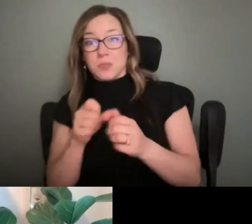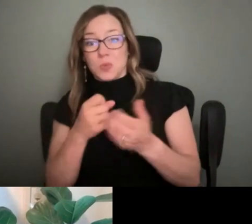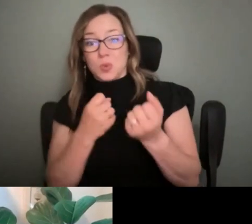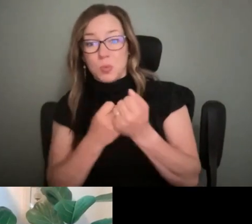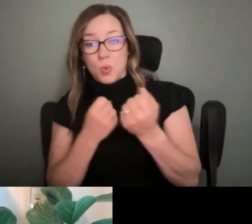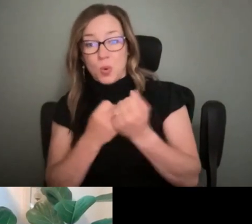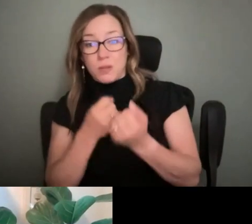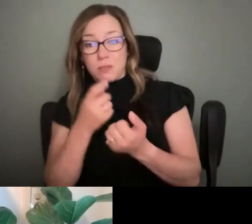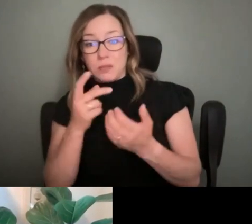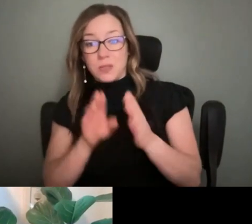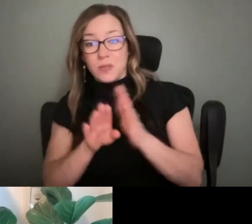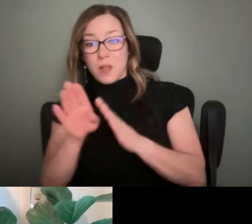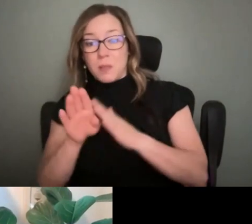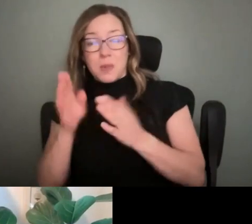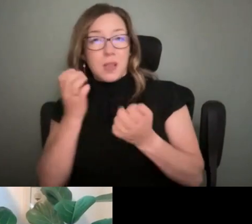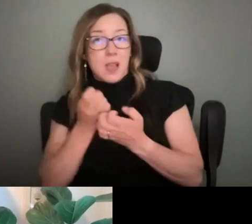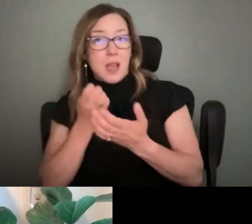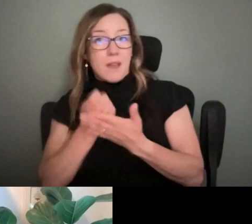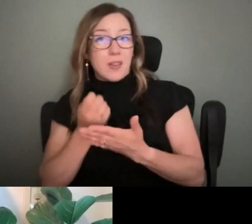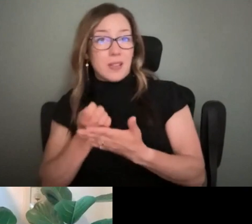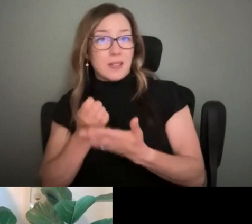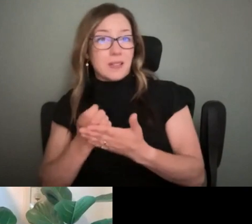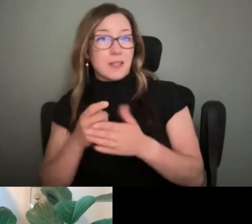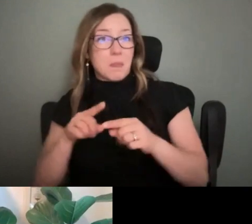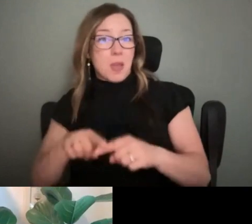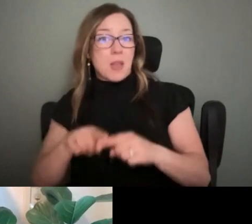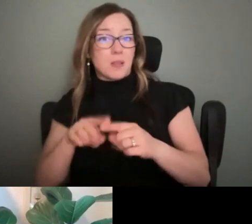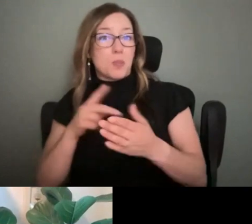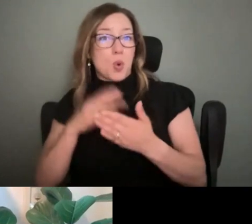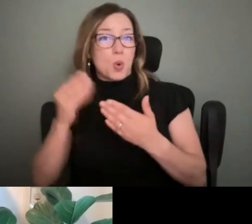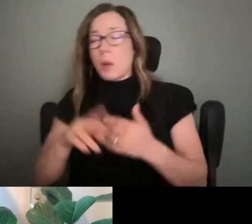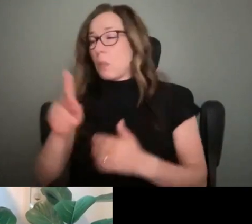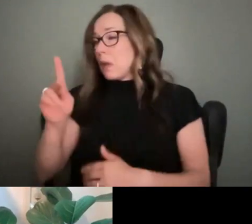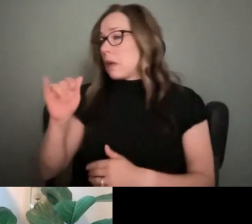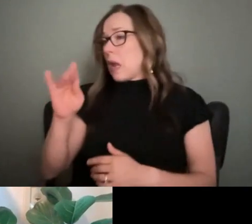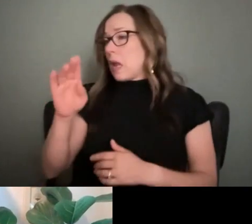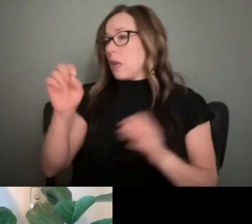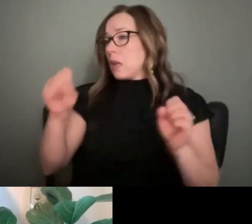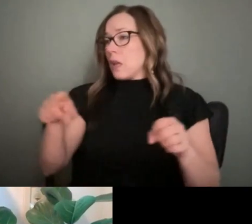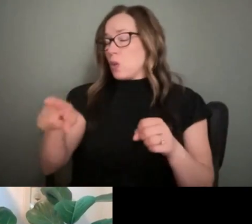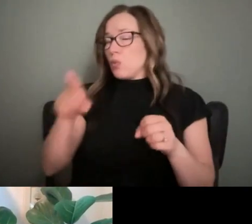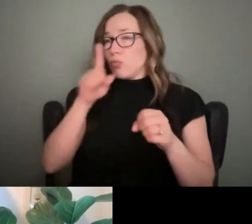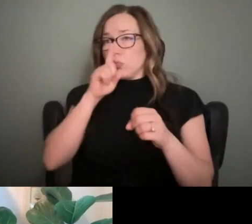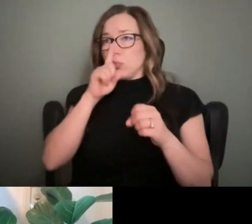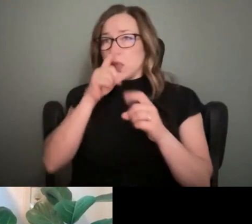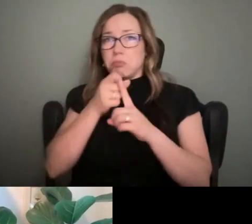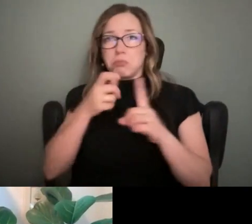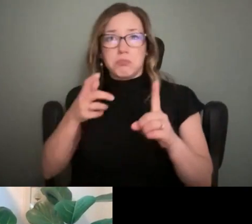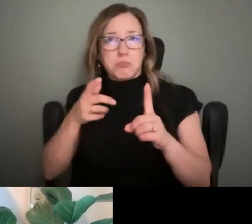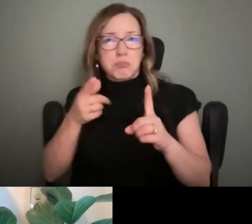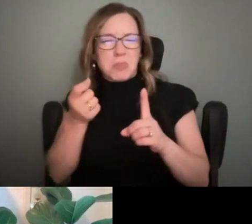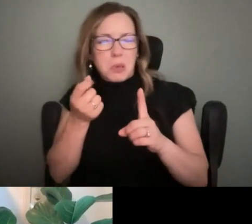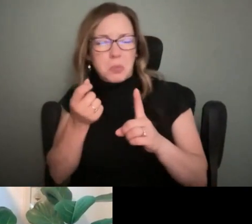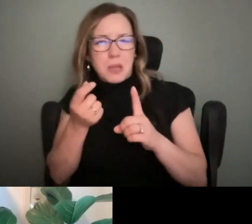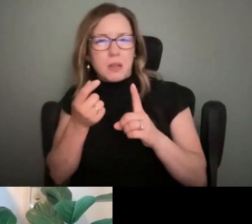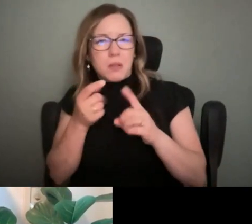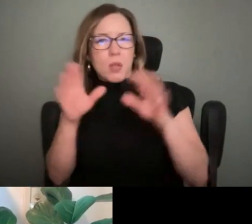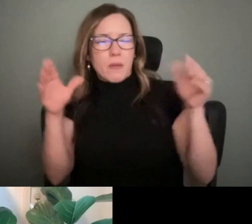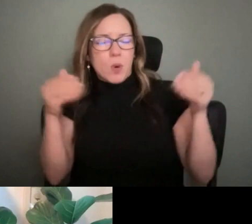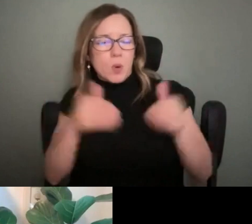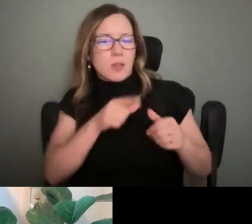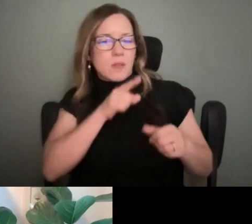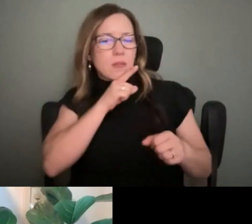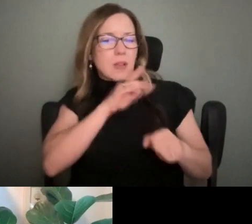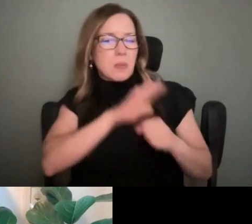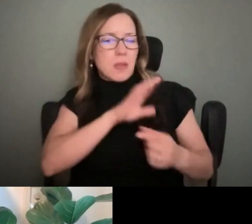developing evidence-based programs. And Katie, I was wondering if you could talk a little bit about how that's a focus of Commit to Connect to help to